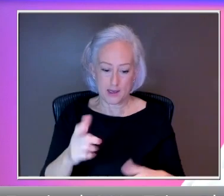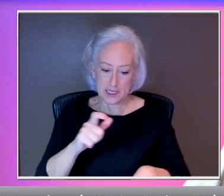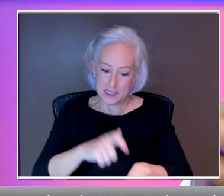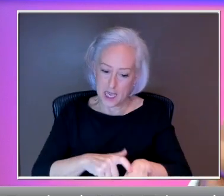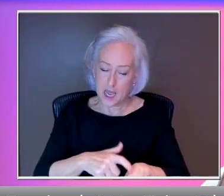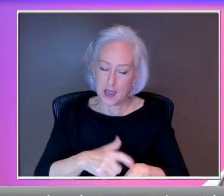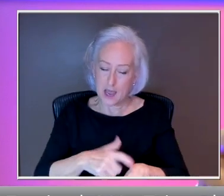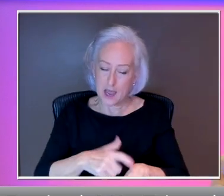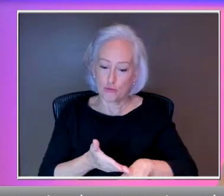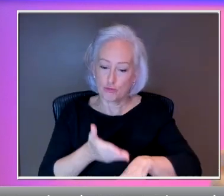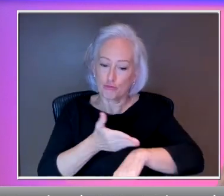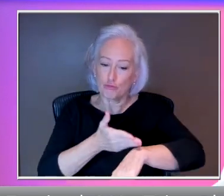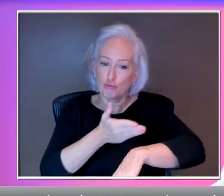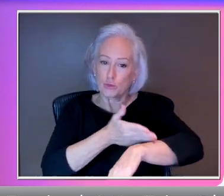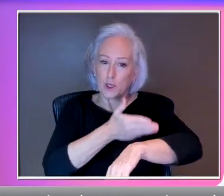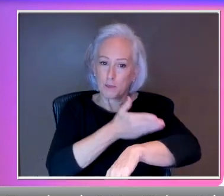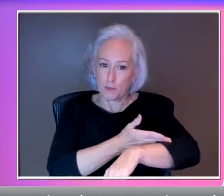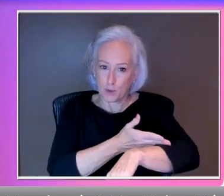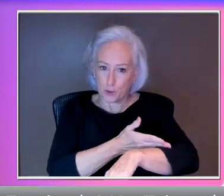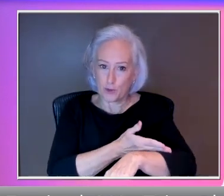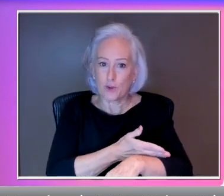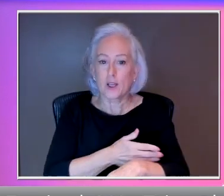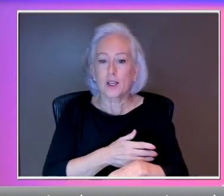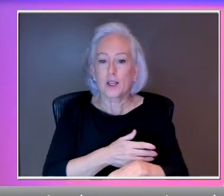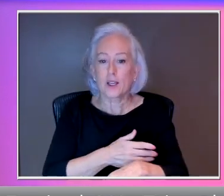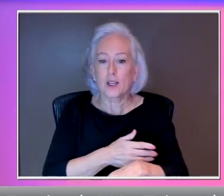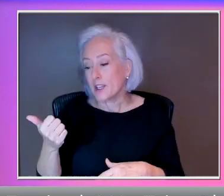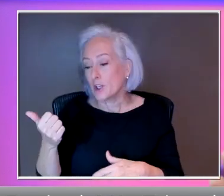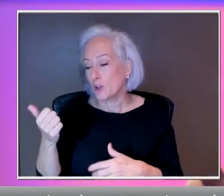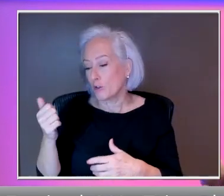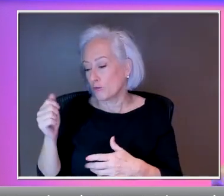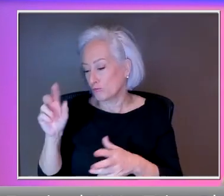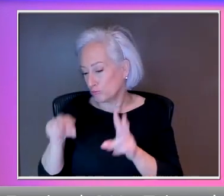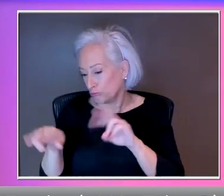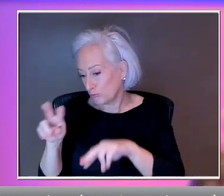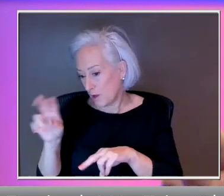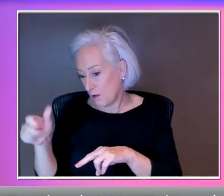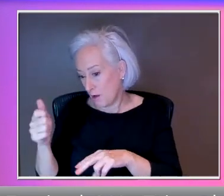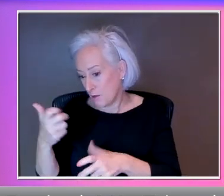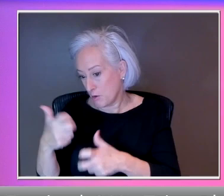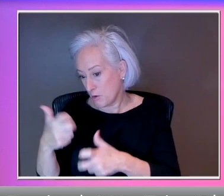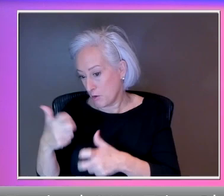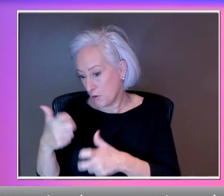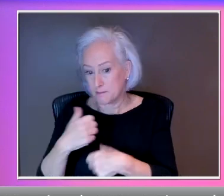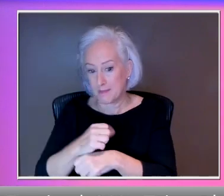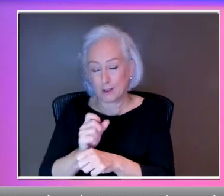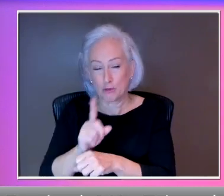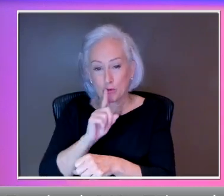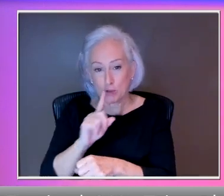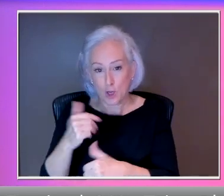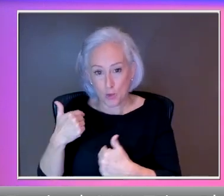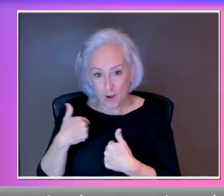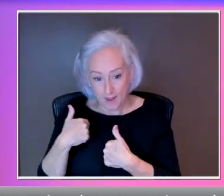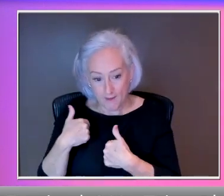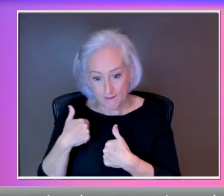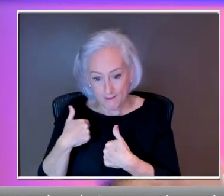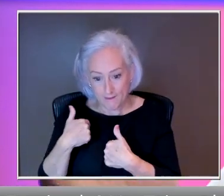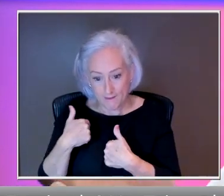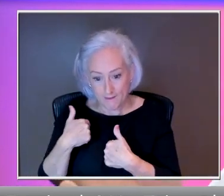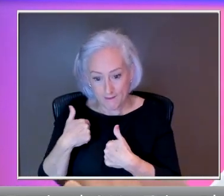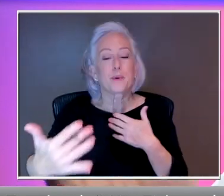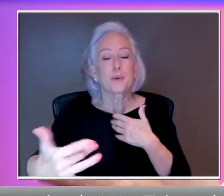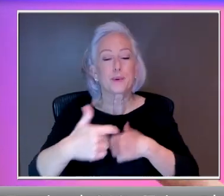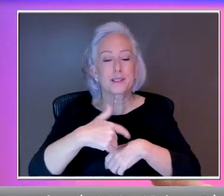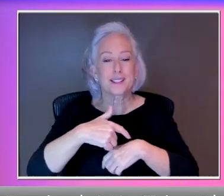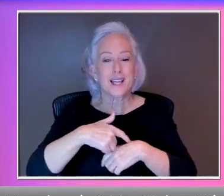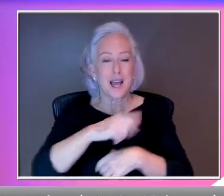heart and an enlarged heart. And over time, once that stressor passes, you will be amazed. Patients will they'll